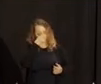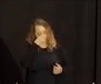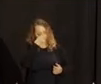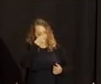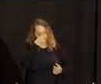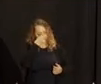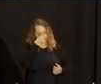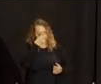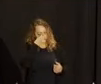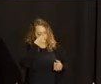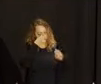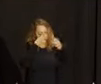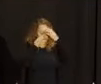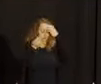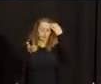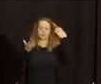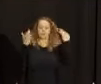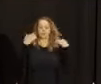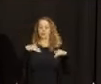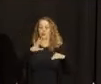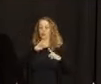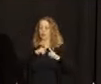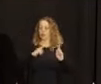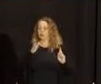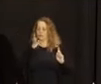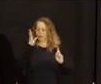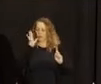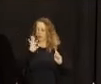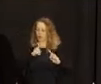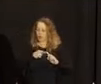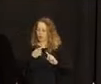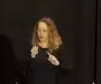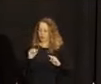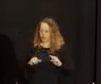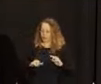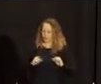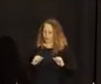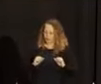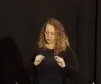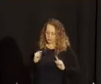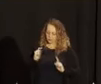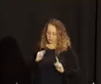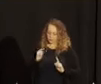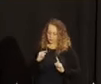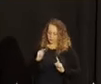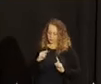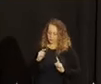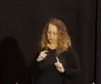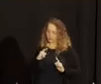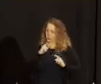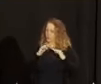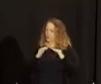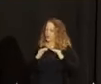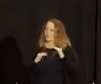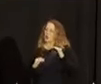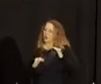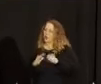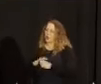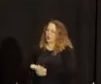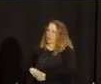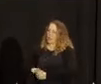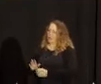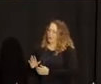Next, I want to start with you, Taryn. I want to talk a little bit now about marginalized communities. We know